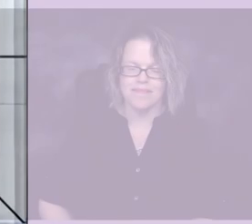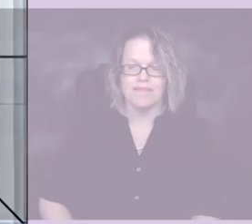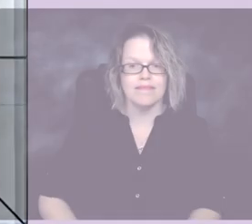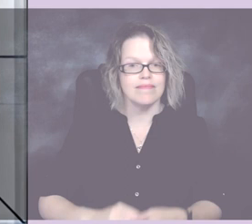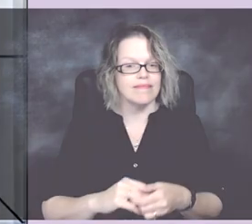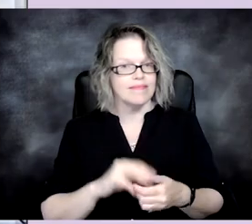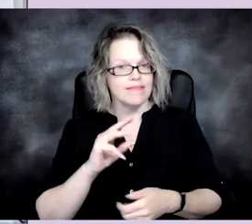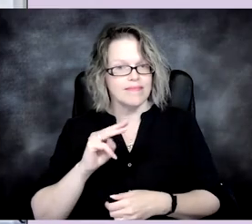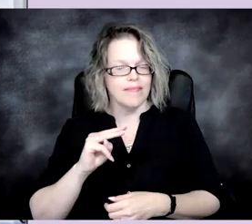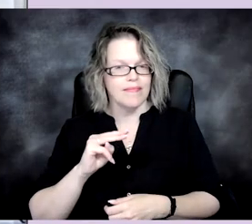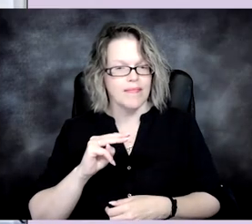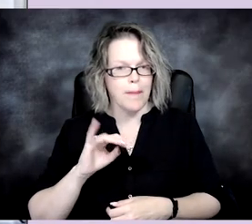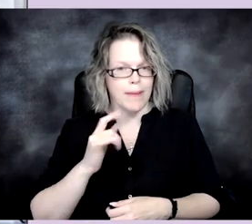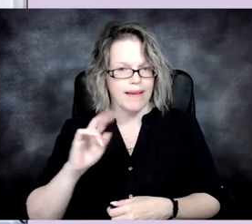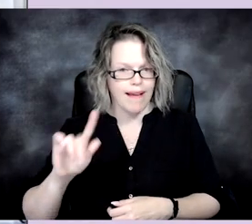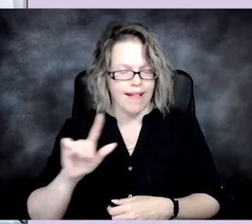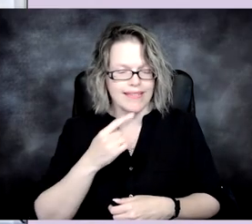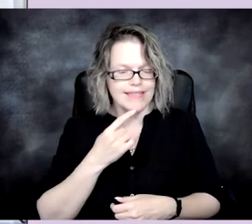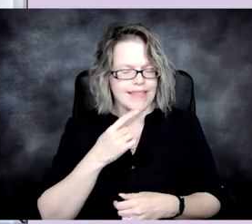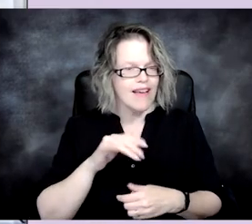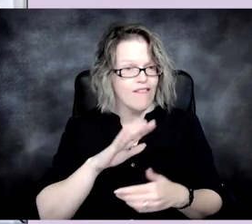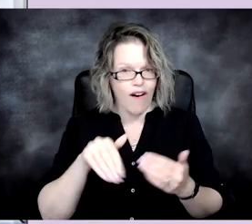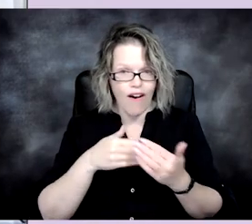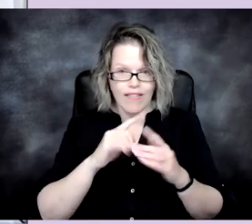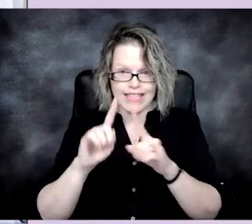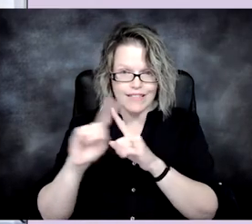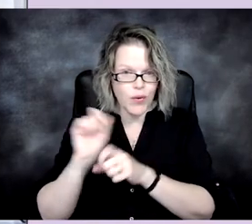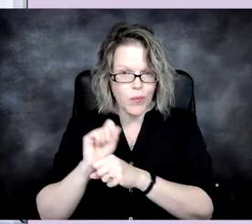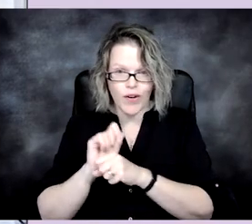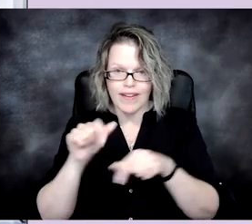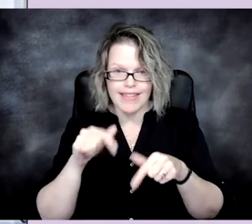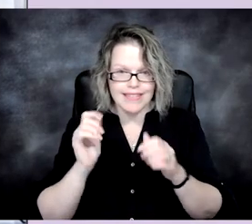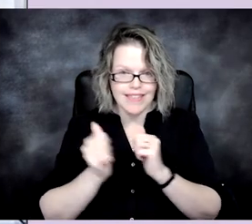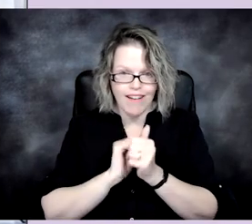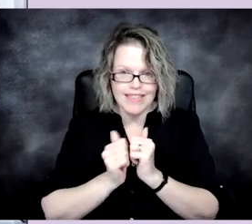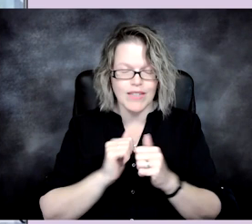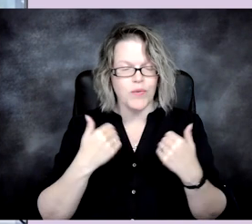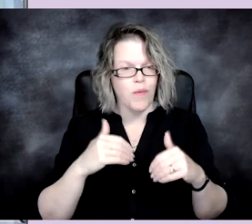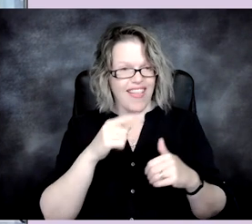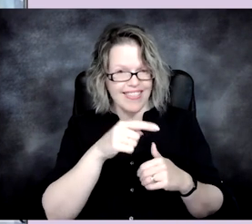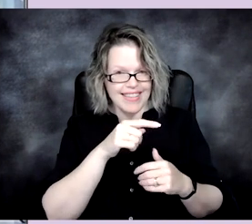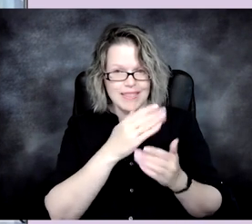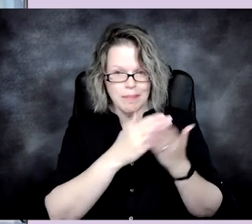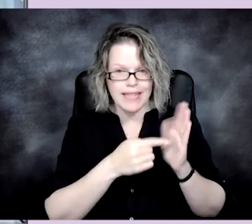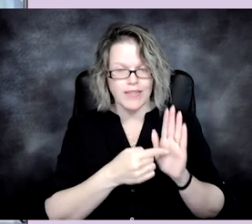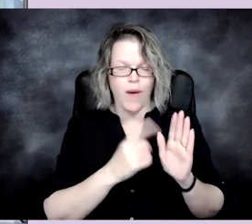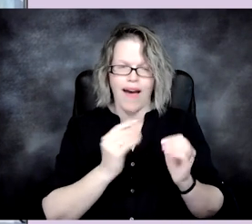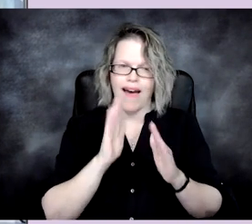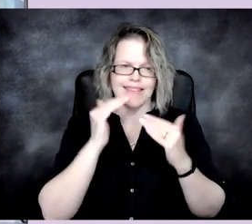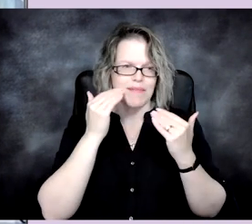Of all the amazing works submitted to this competition, this piece in particular, in its brightness and calm, brought a smile to my